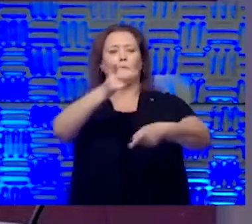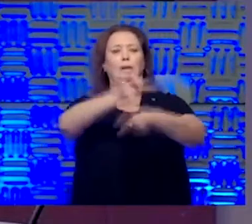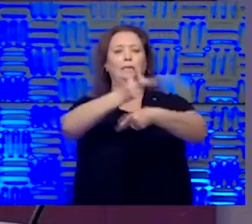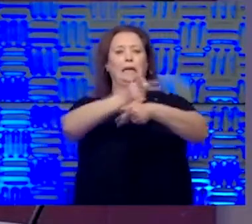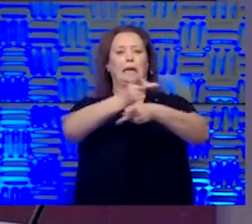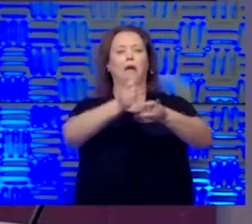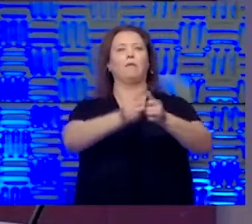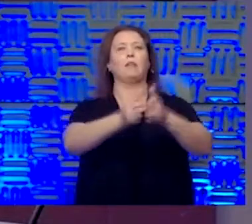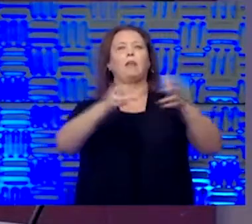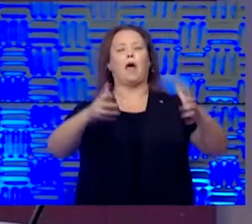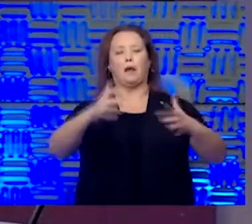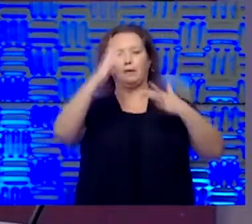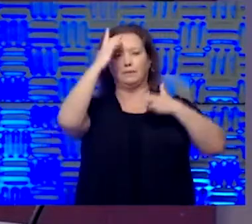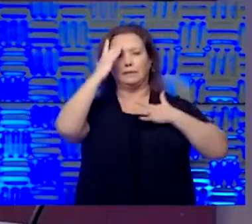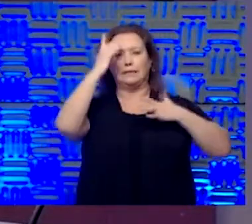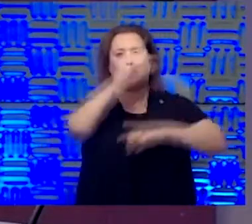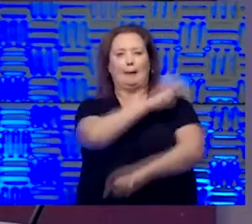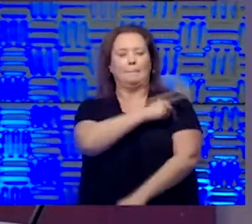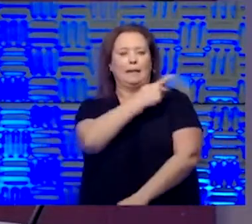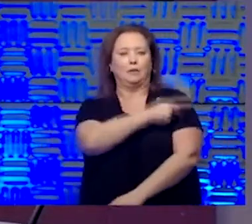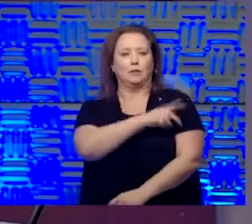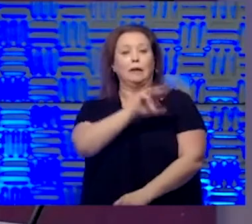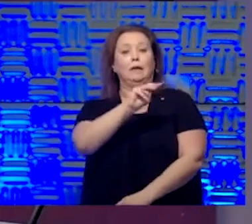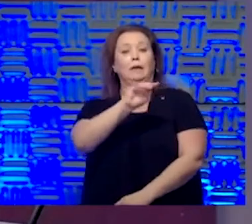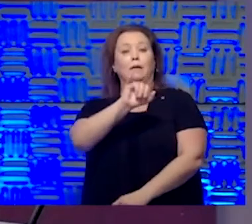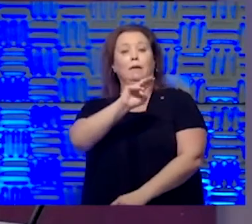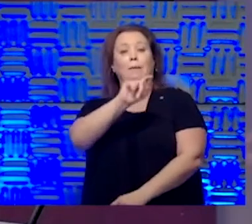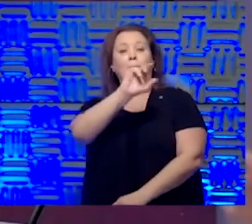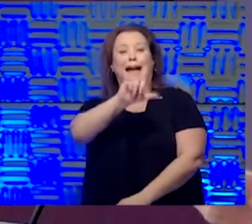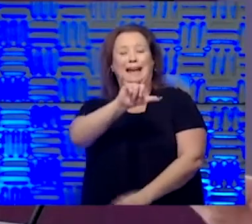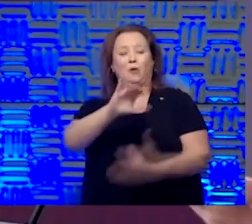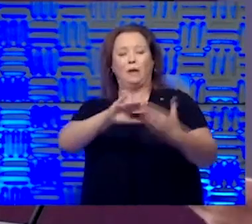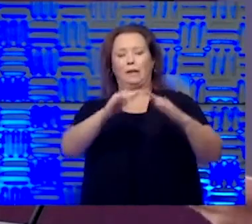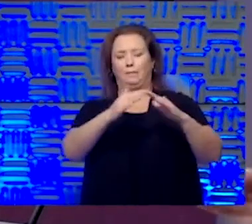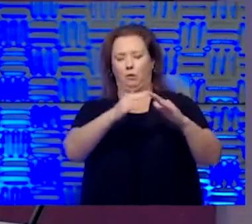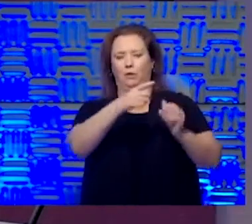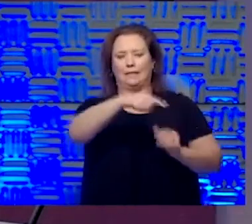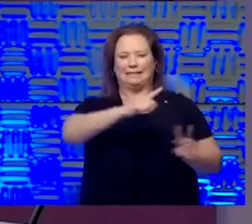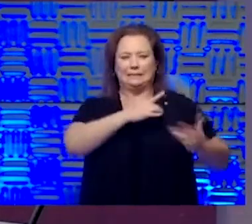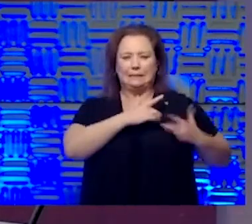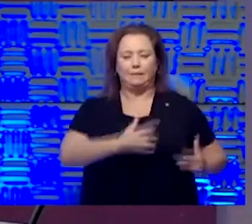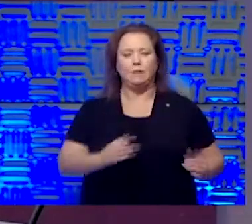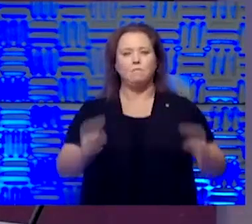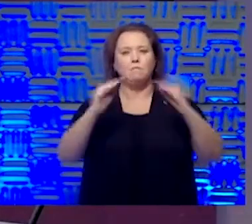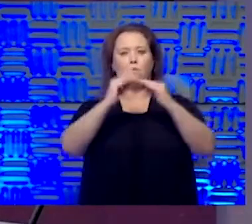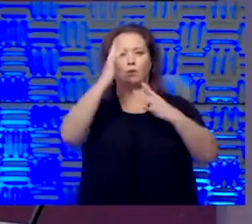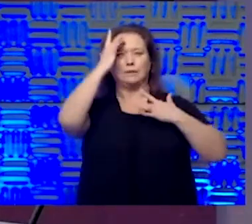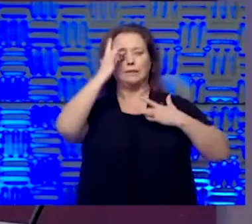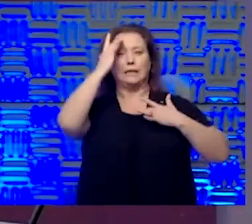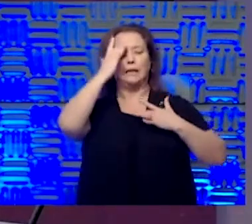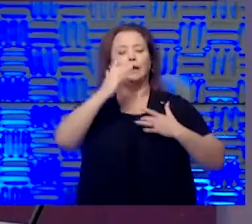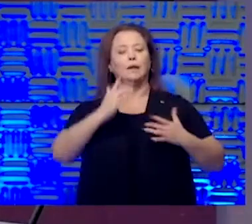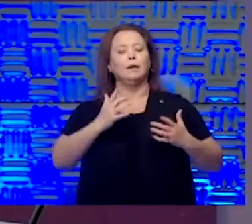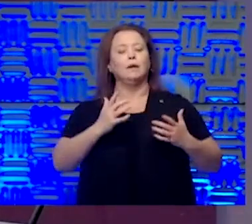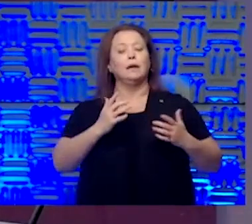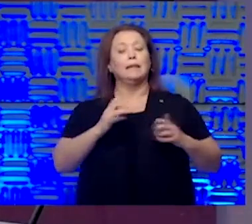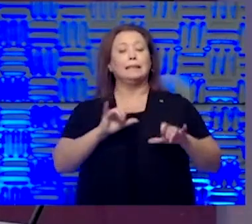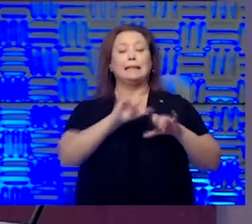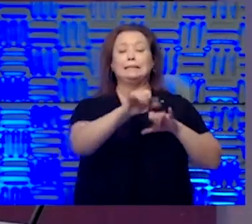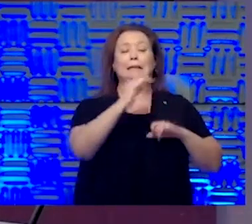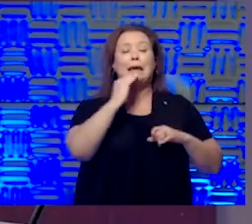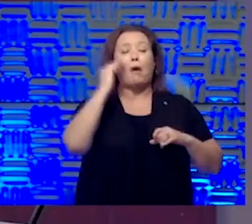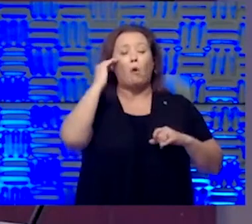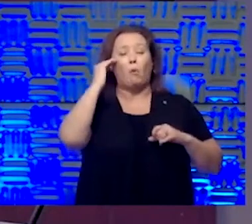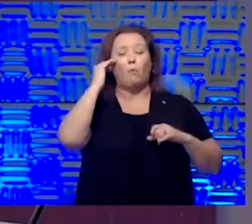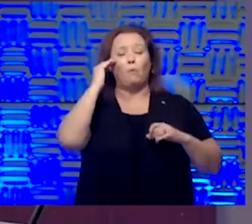of sick patients. They typically will, for various reasons, stay at home and